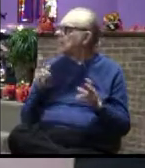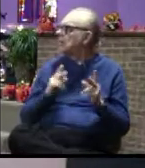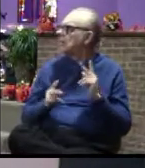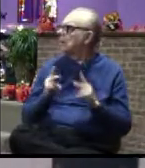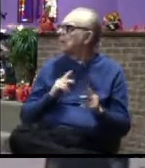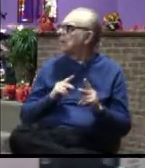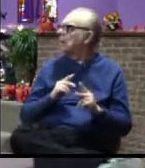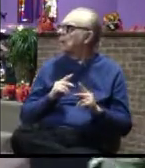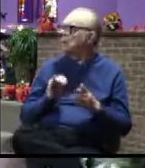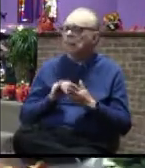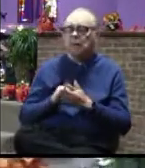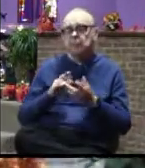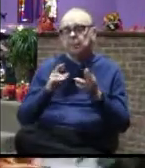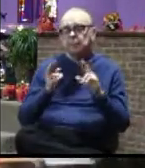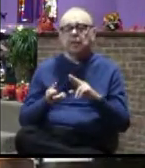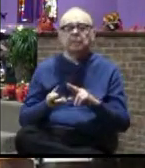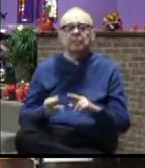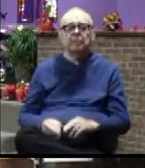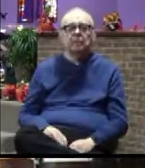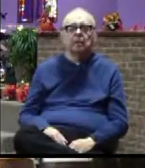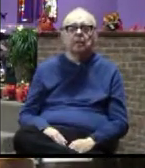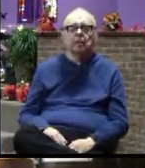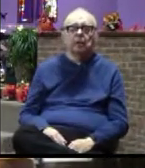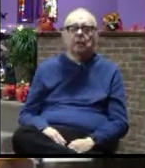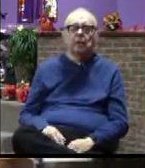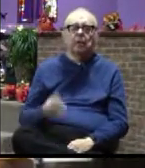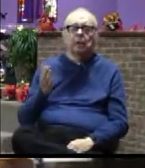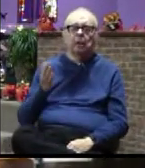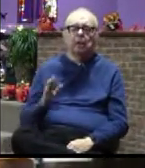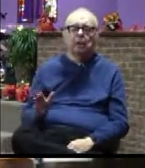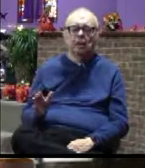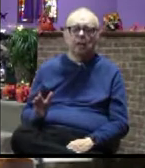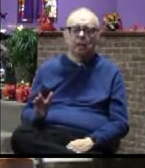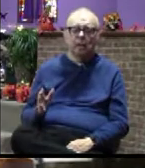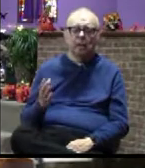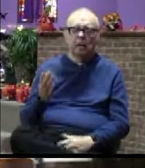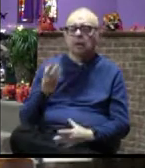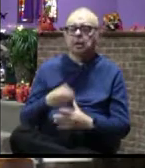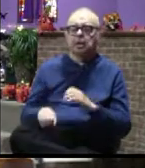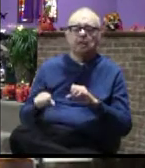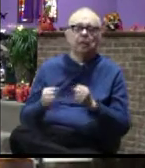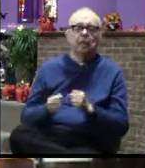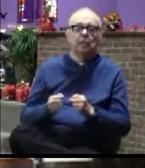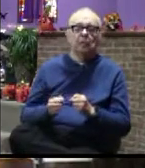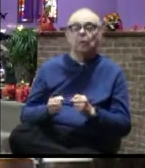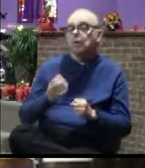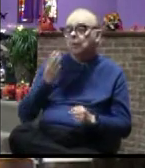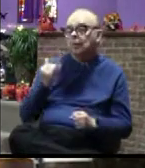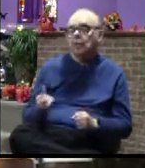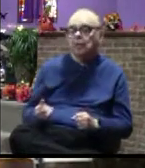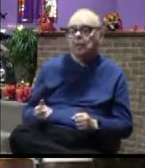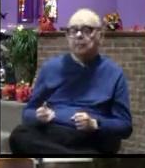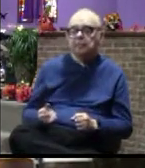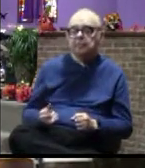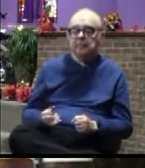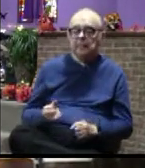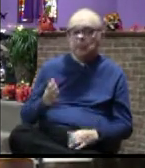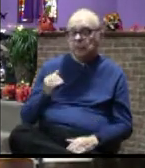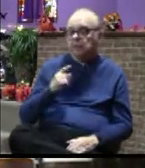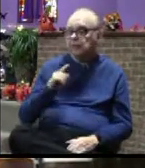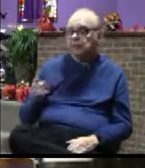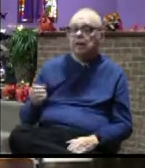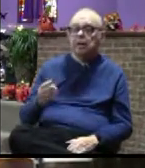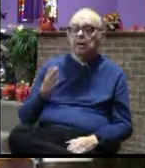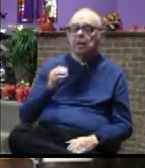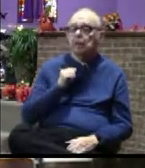there's a lot of people that repent and never get out of the brokenness you want to know why because they don't believe